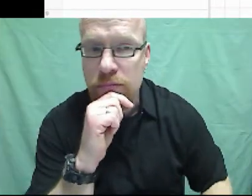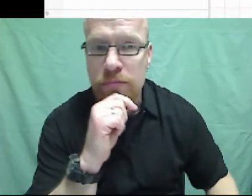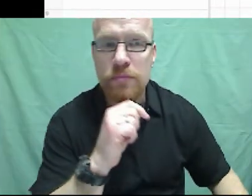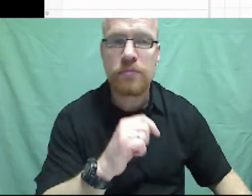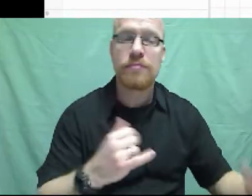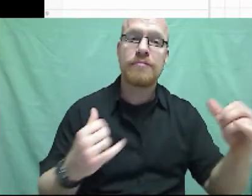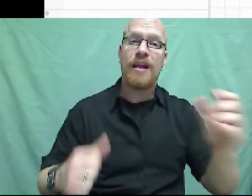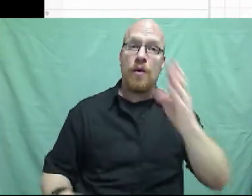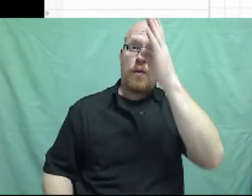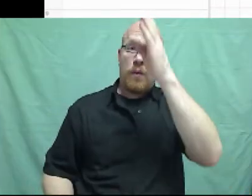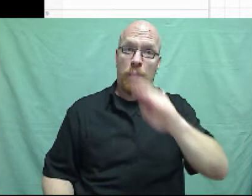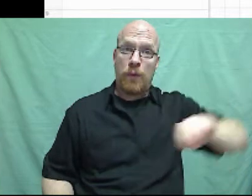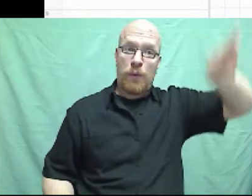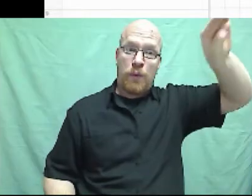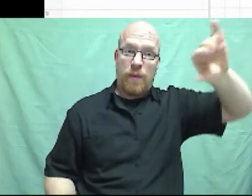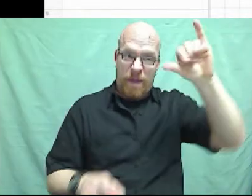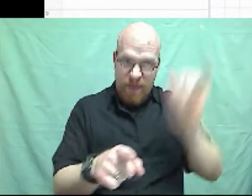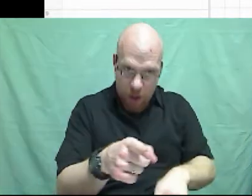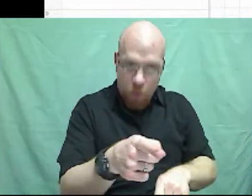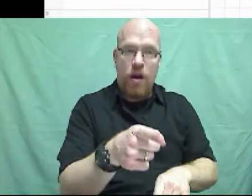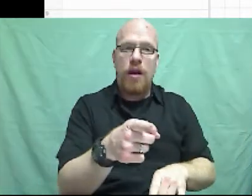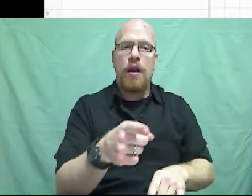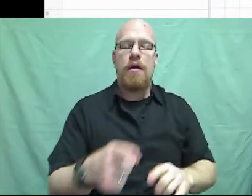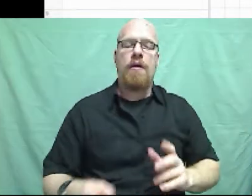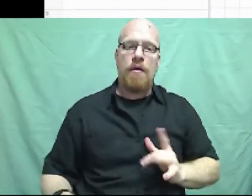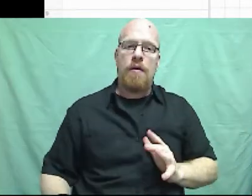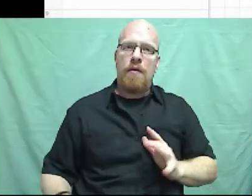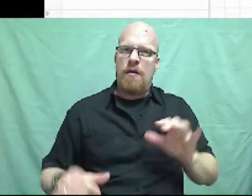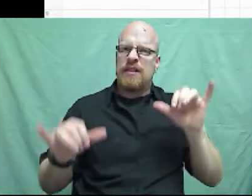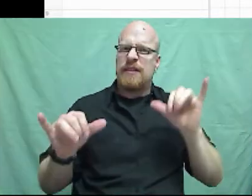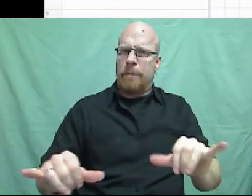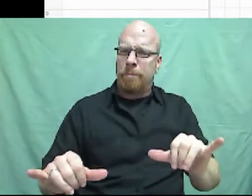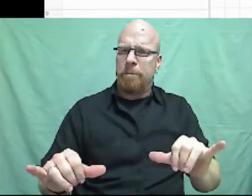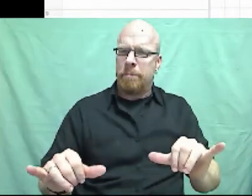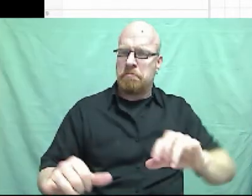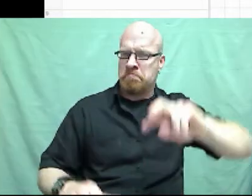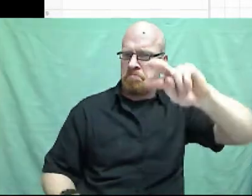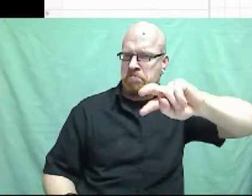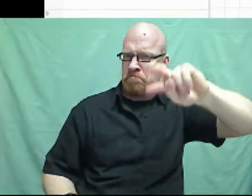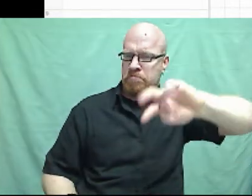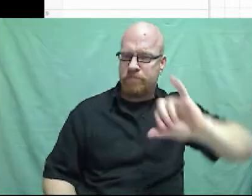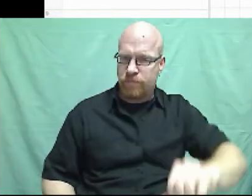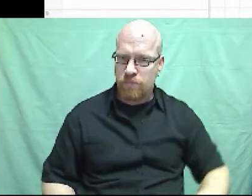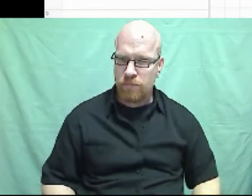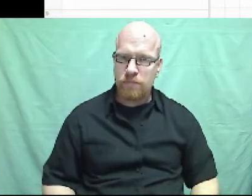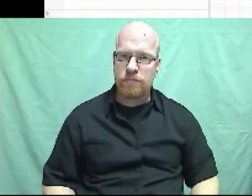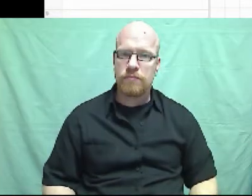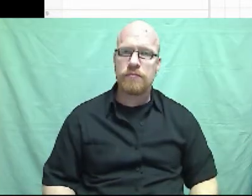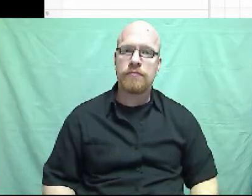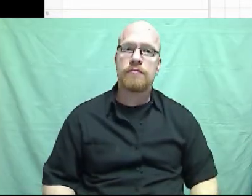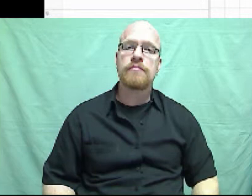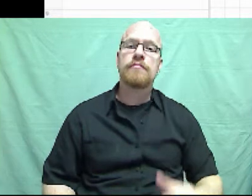And when I turned on the other graph, the purple graph, it was the same graph.